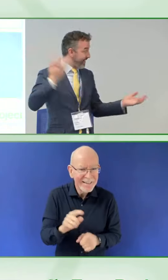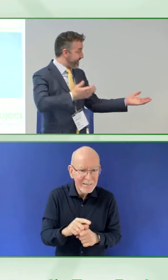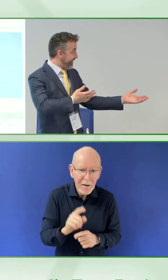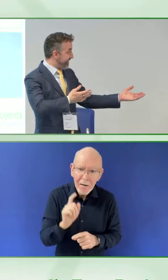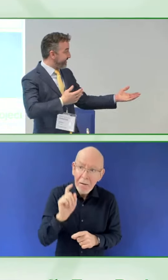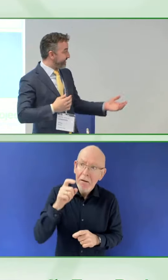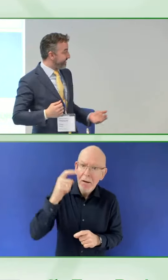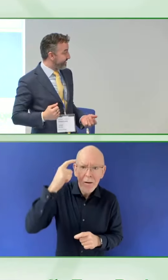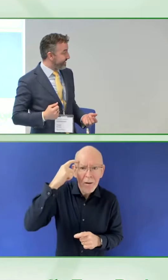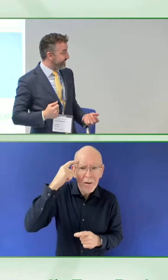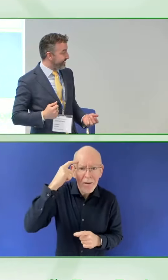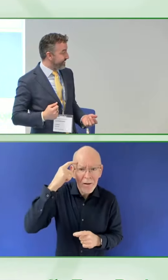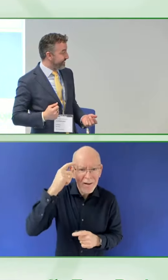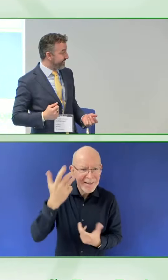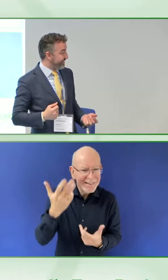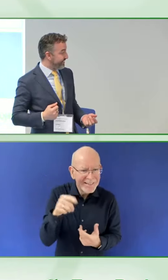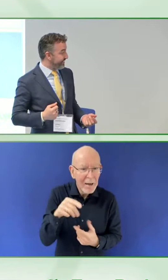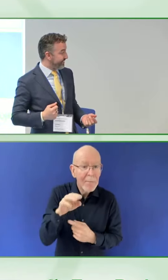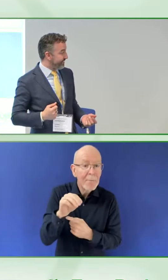Yes, Dan.